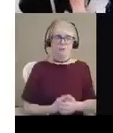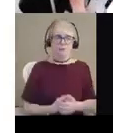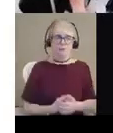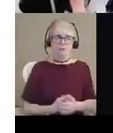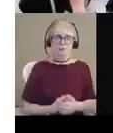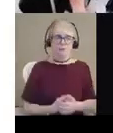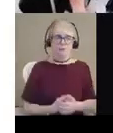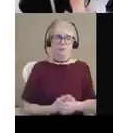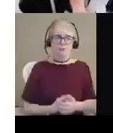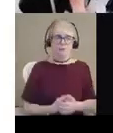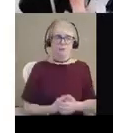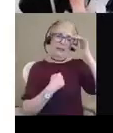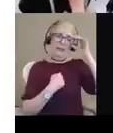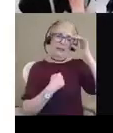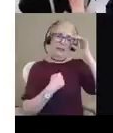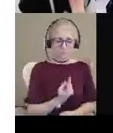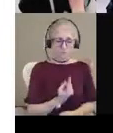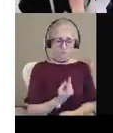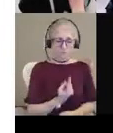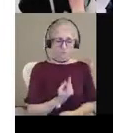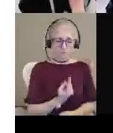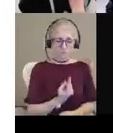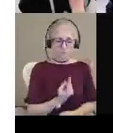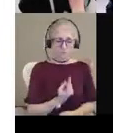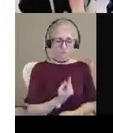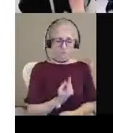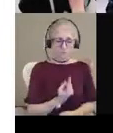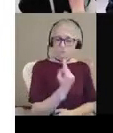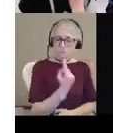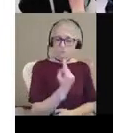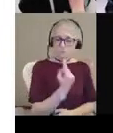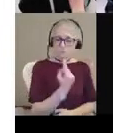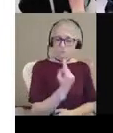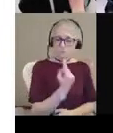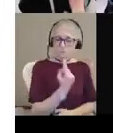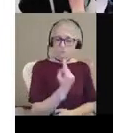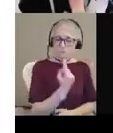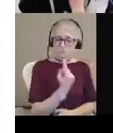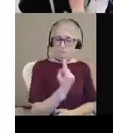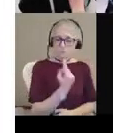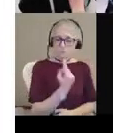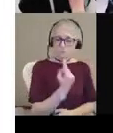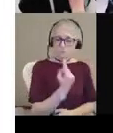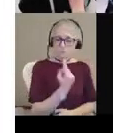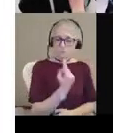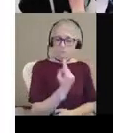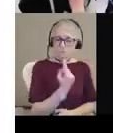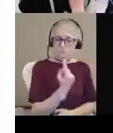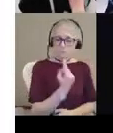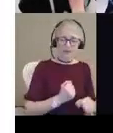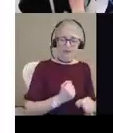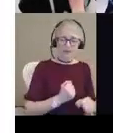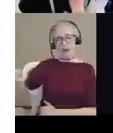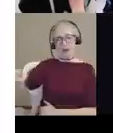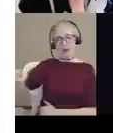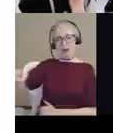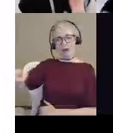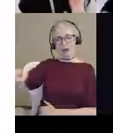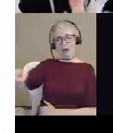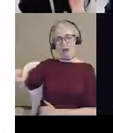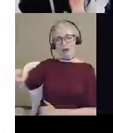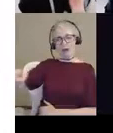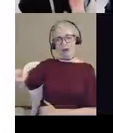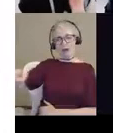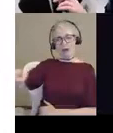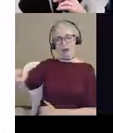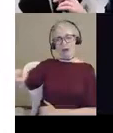to. One of them is making the tools themselves accessible for developers. And I think that is something that Todd touched on very interestingly. And I think